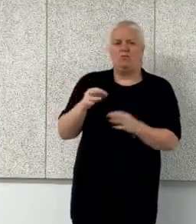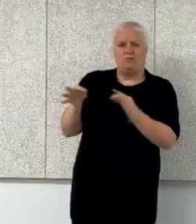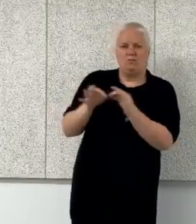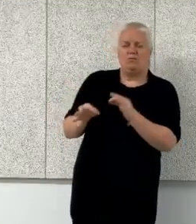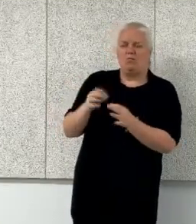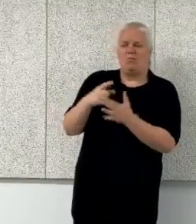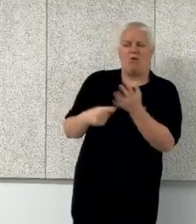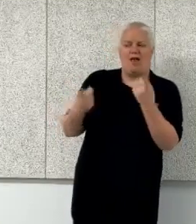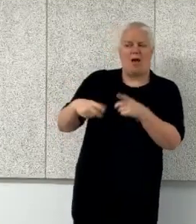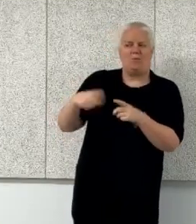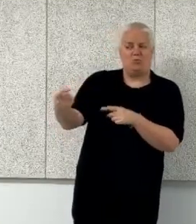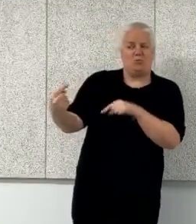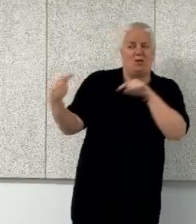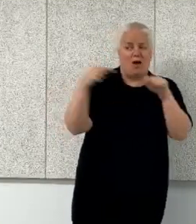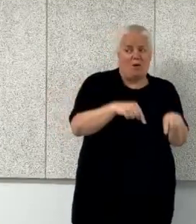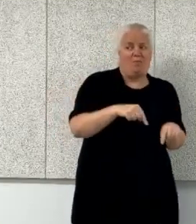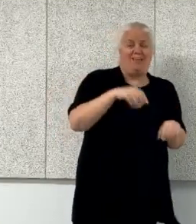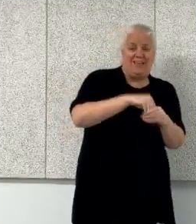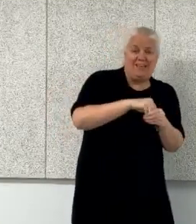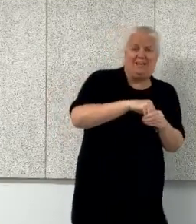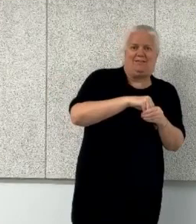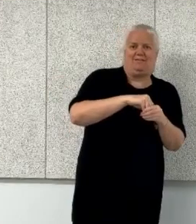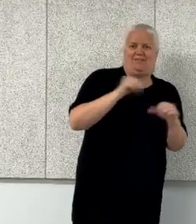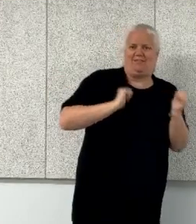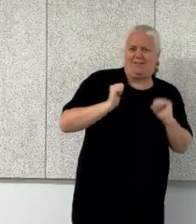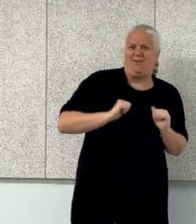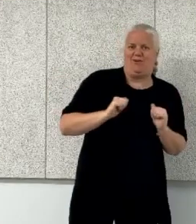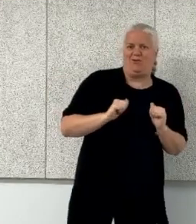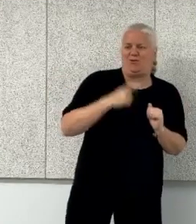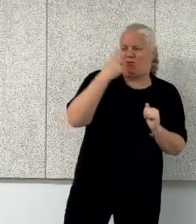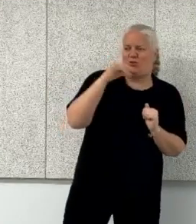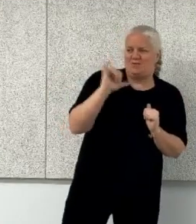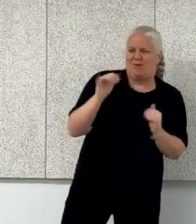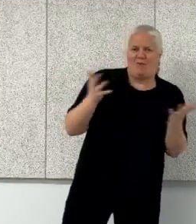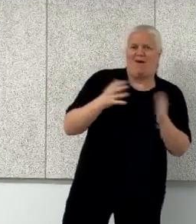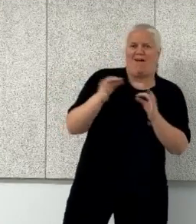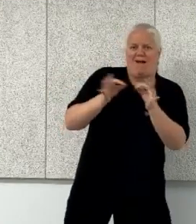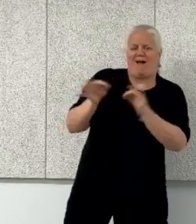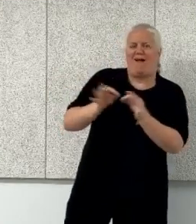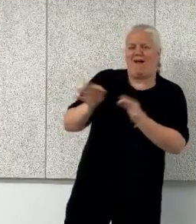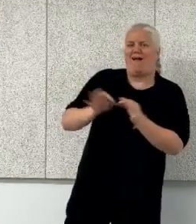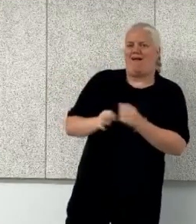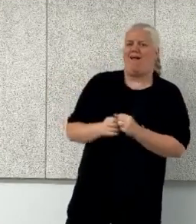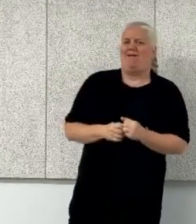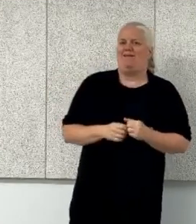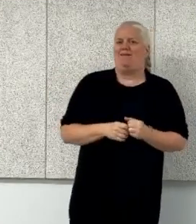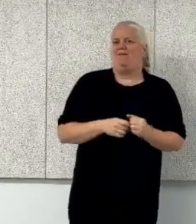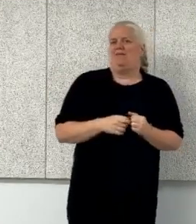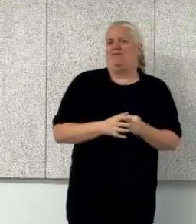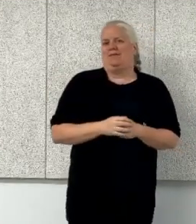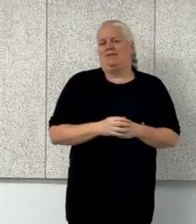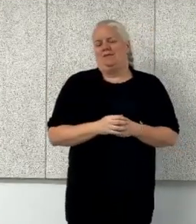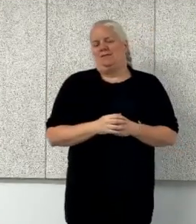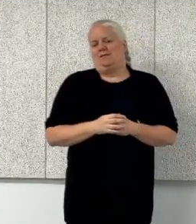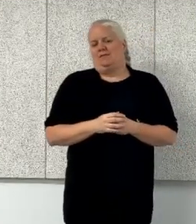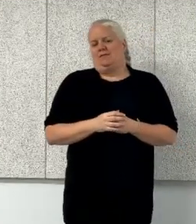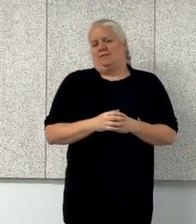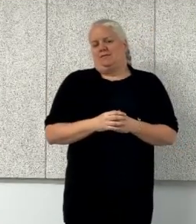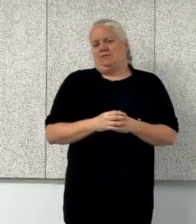Like, this is what it looks like. This is what your experience will be, because you are selling all of that, not just the play. I wonder if that gets